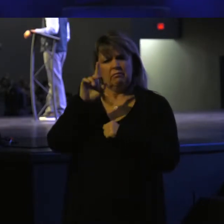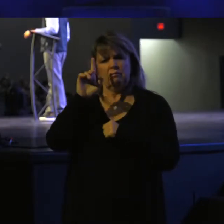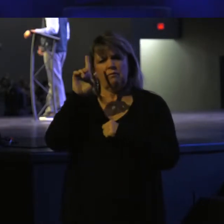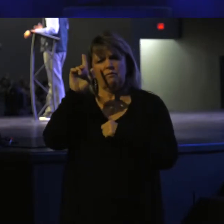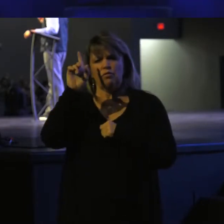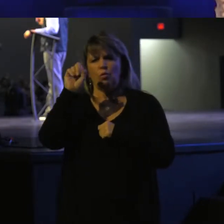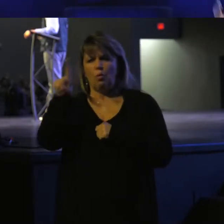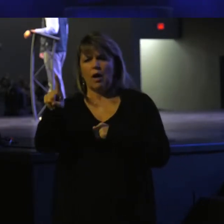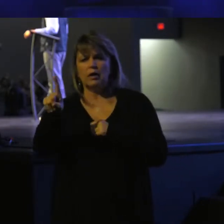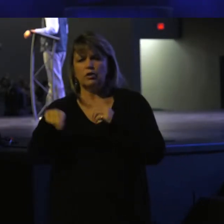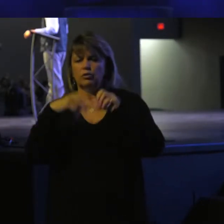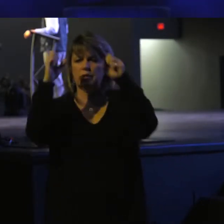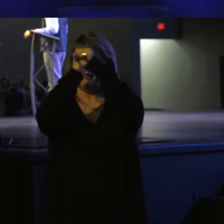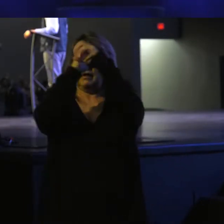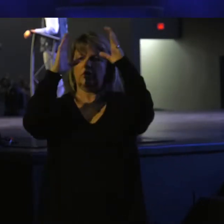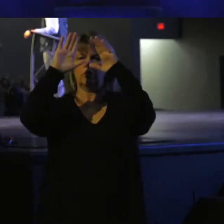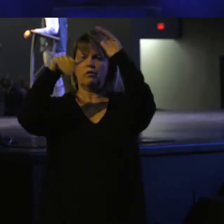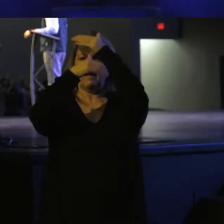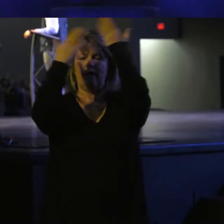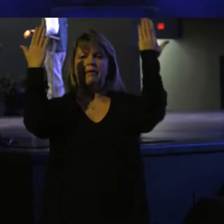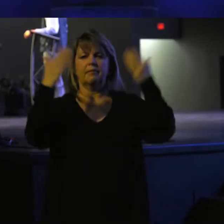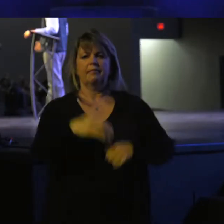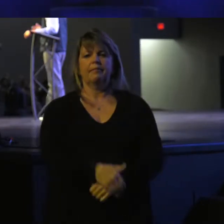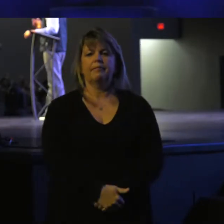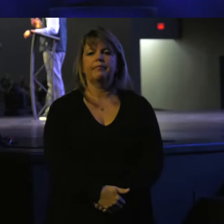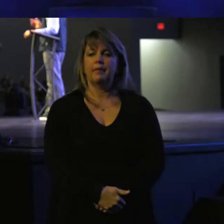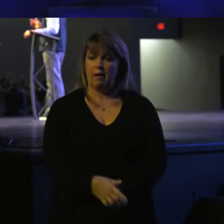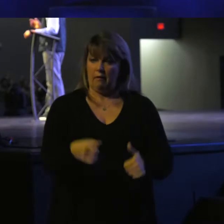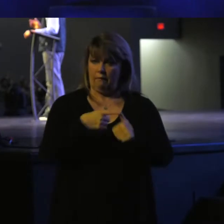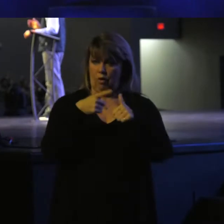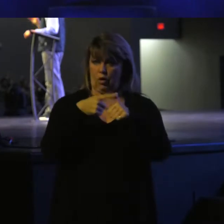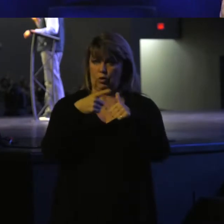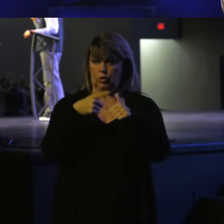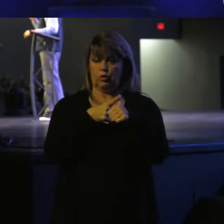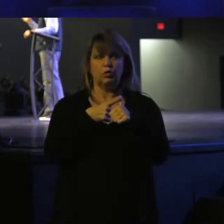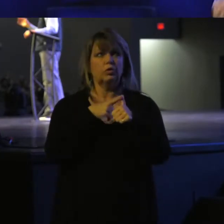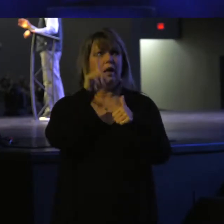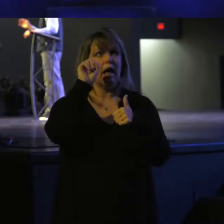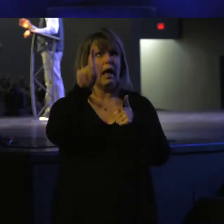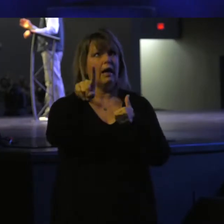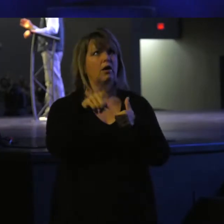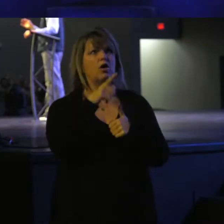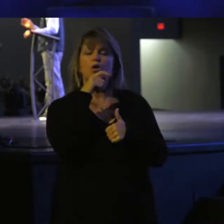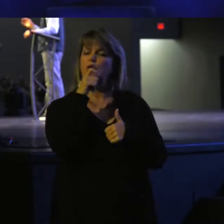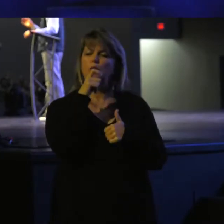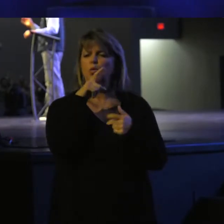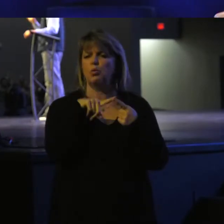questions of the vision of heaven. First, let's ask who.